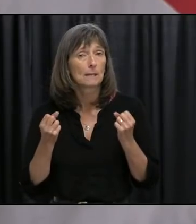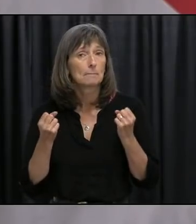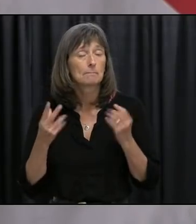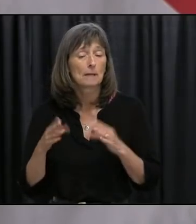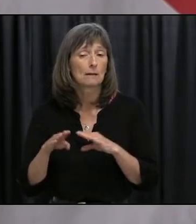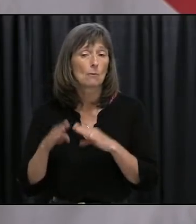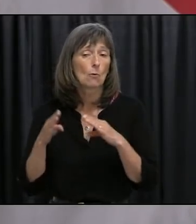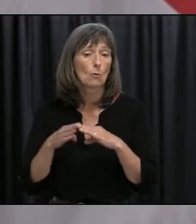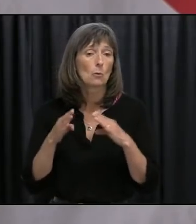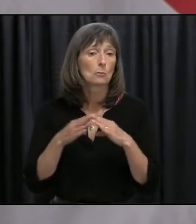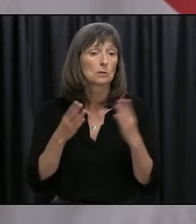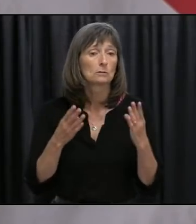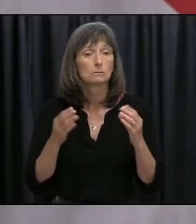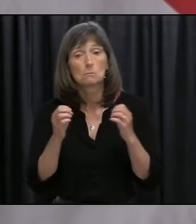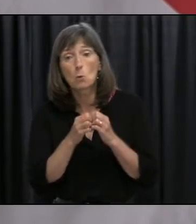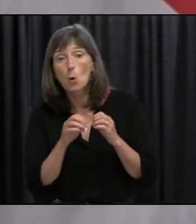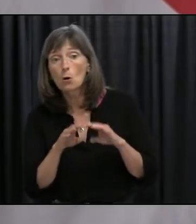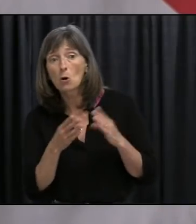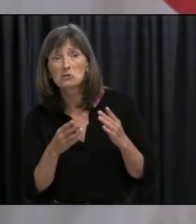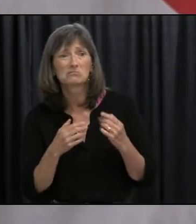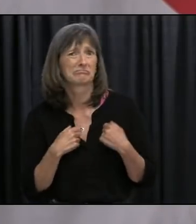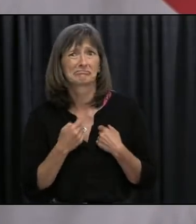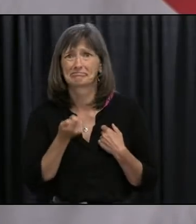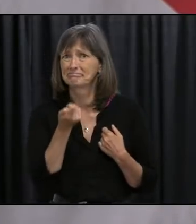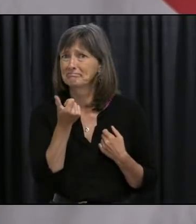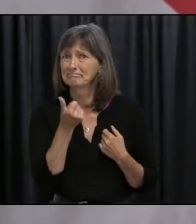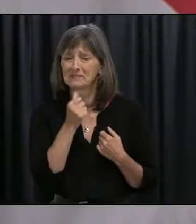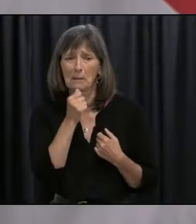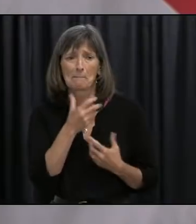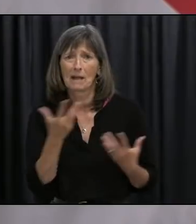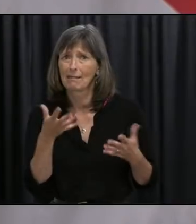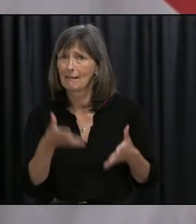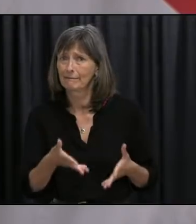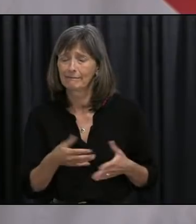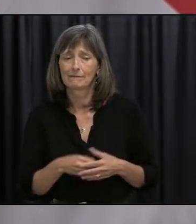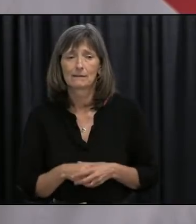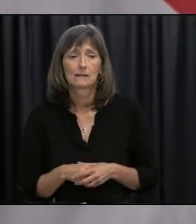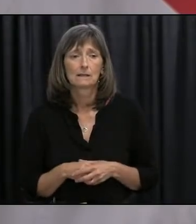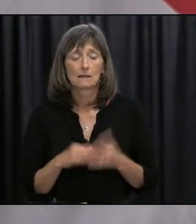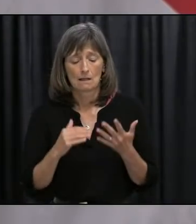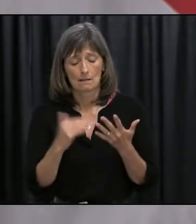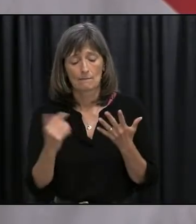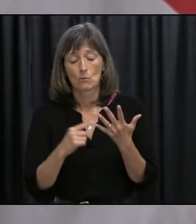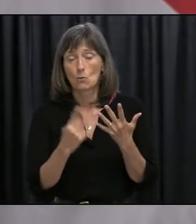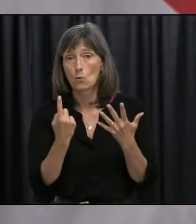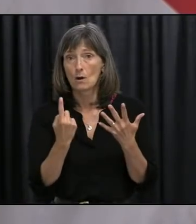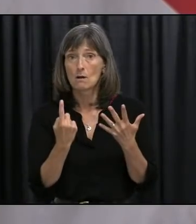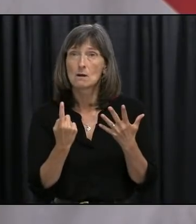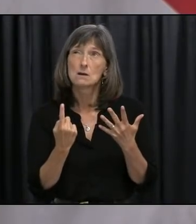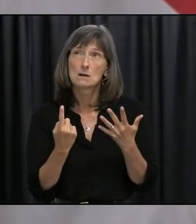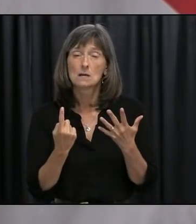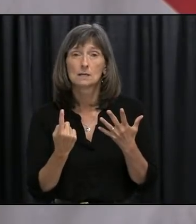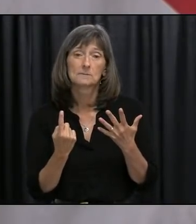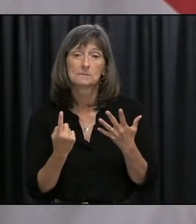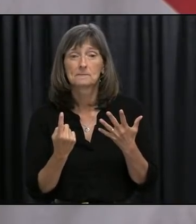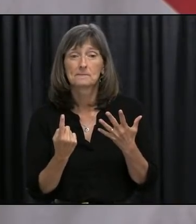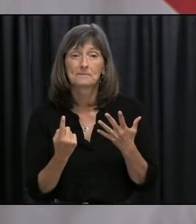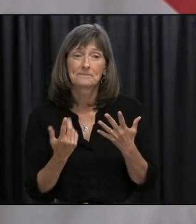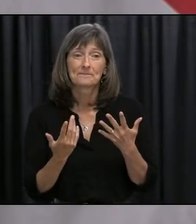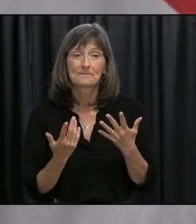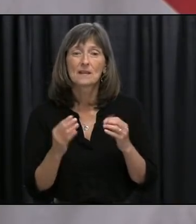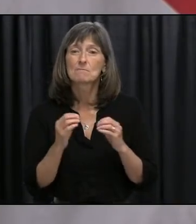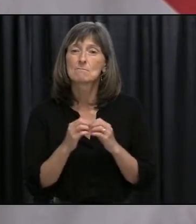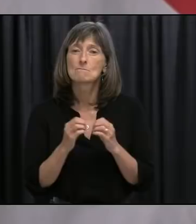There's not a lot more to open. I think with alert level 1, we'll be looking at more how we're